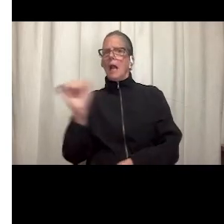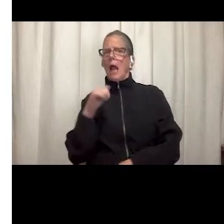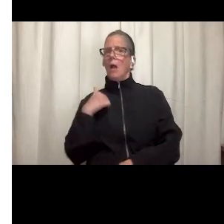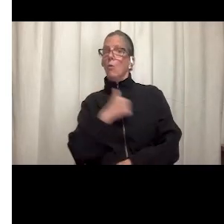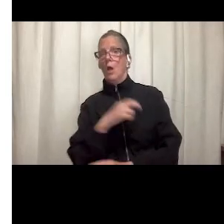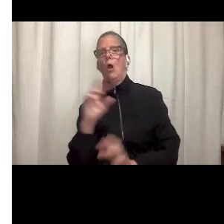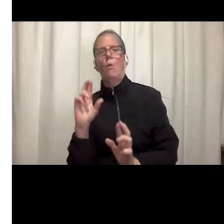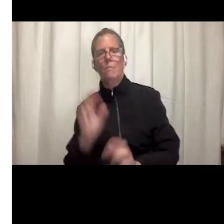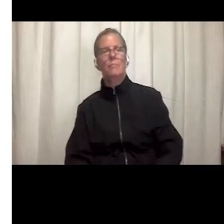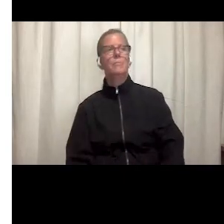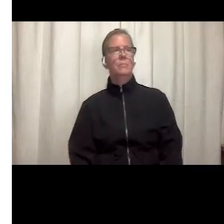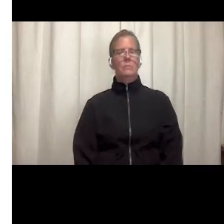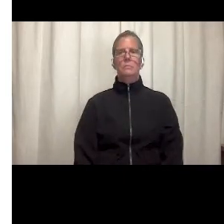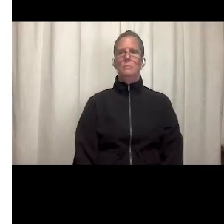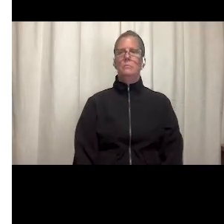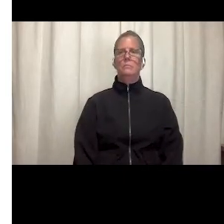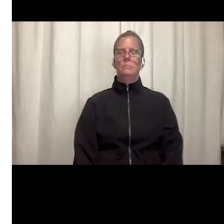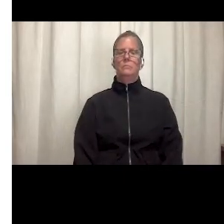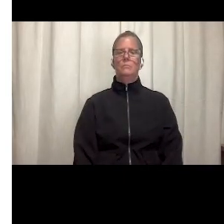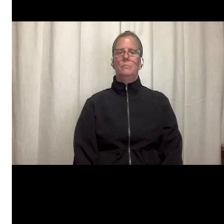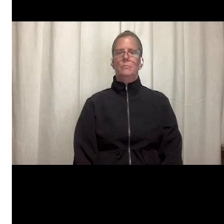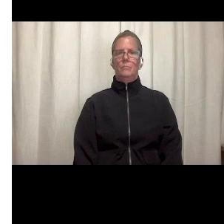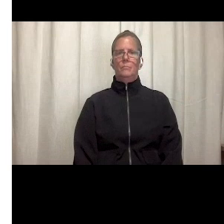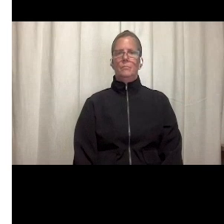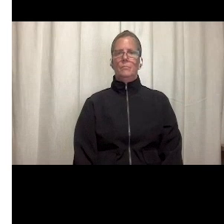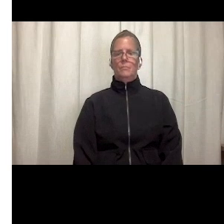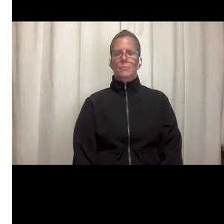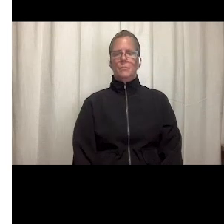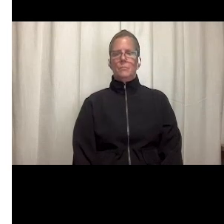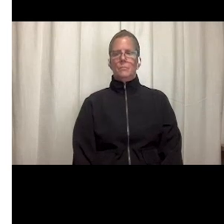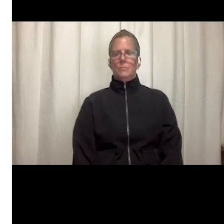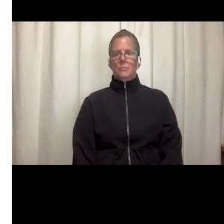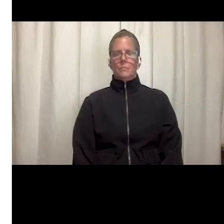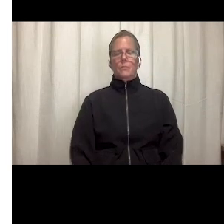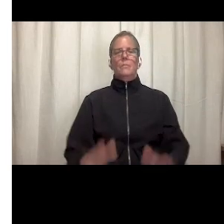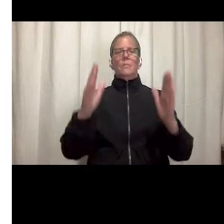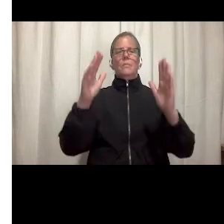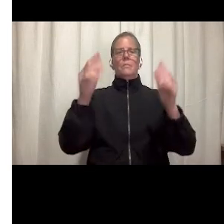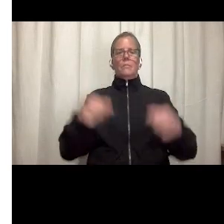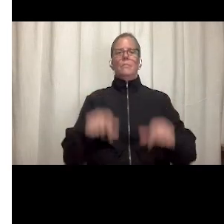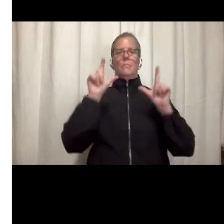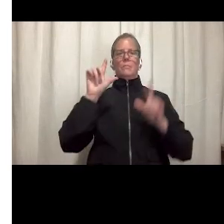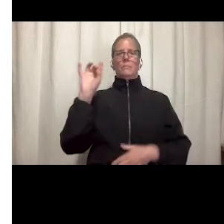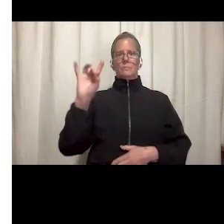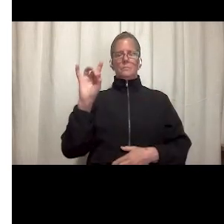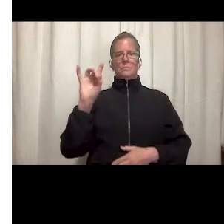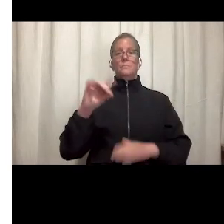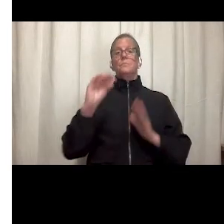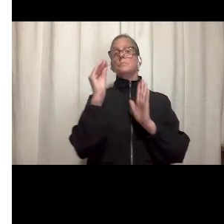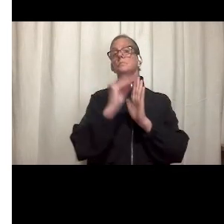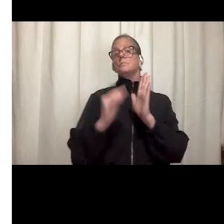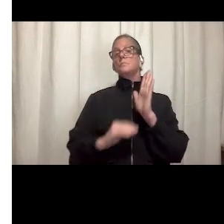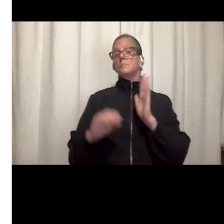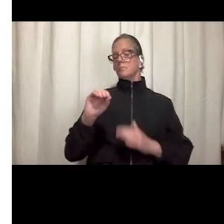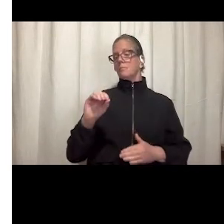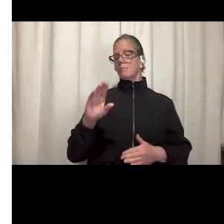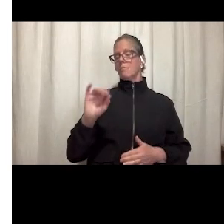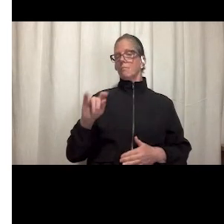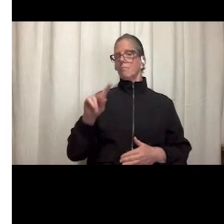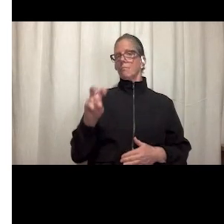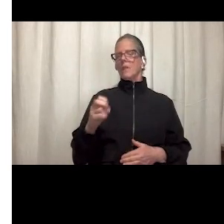Slide 8, State objectives as